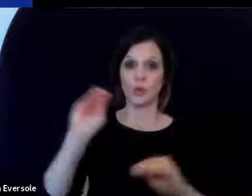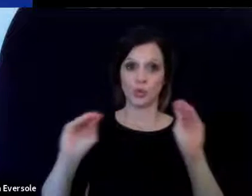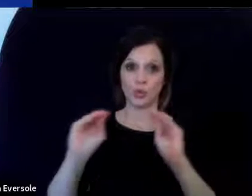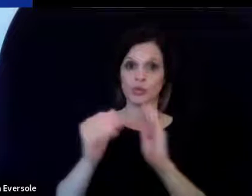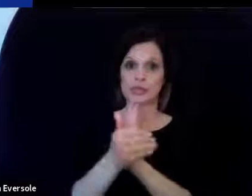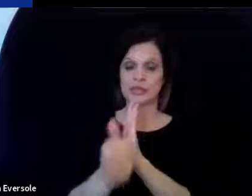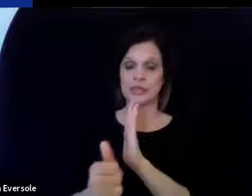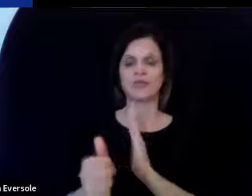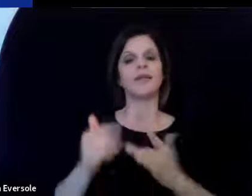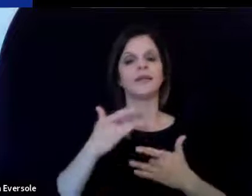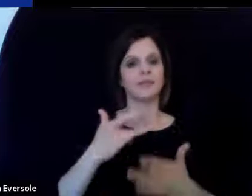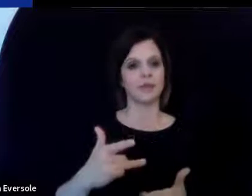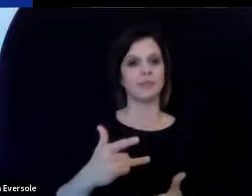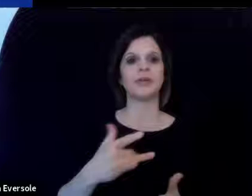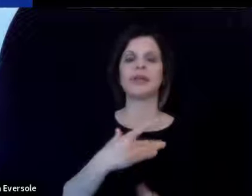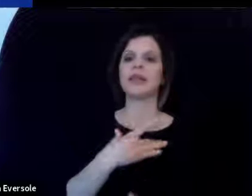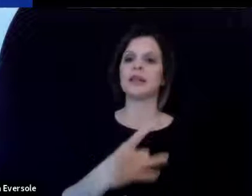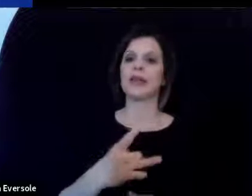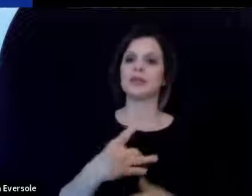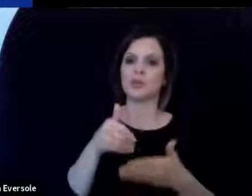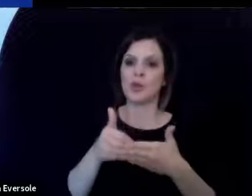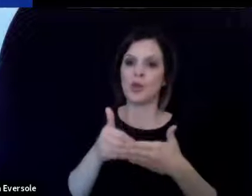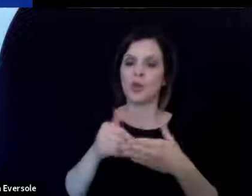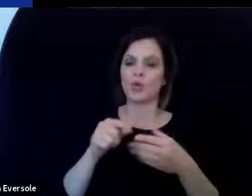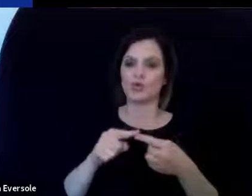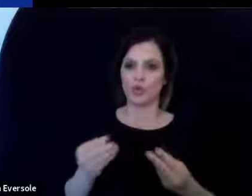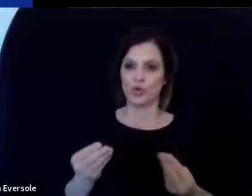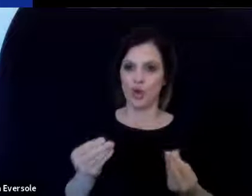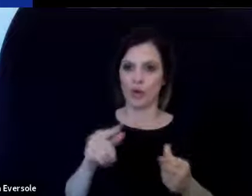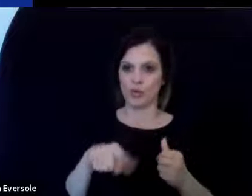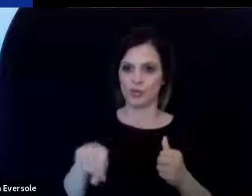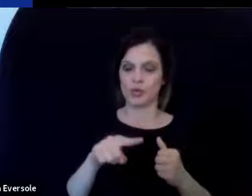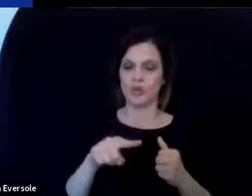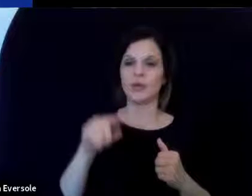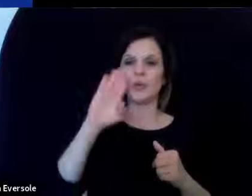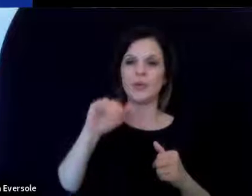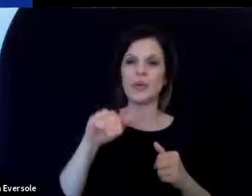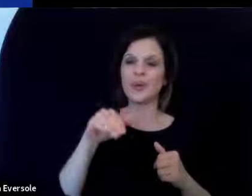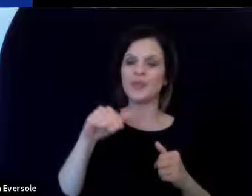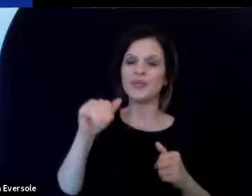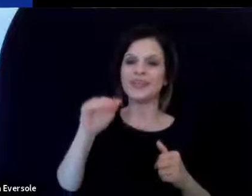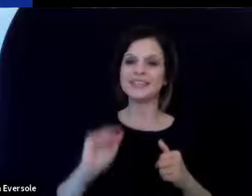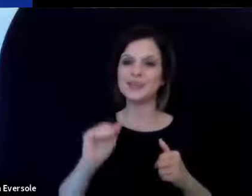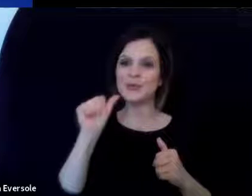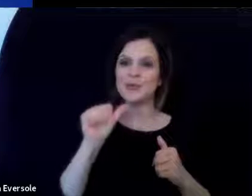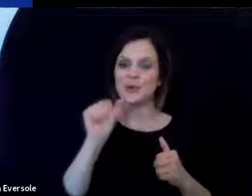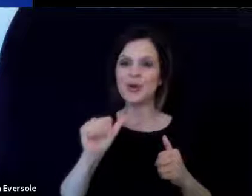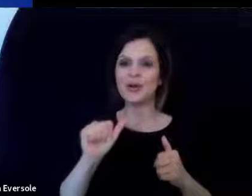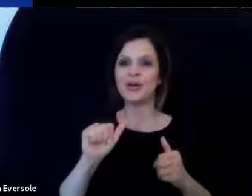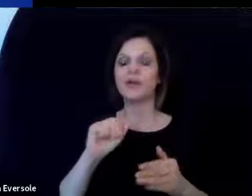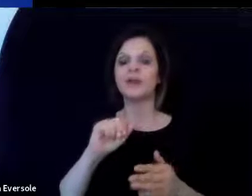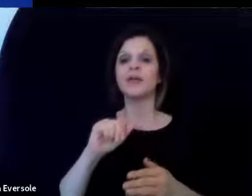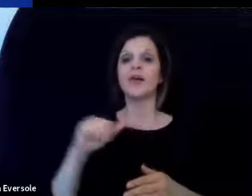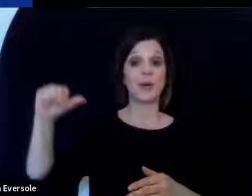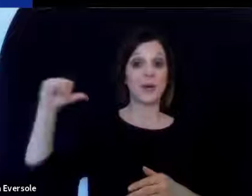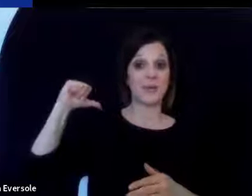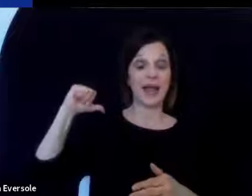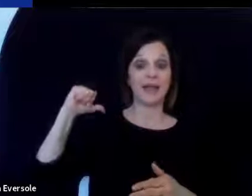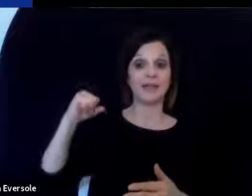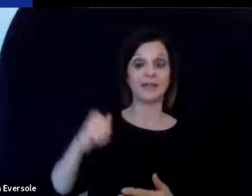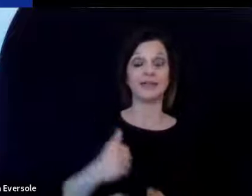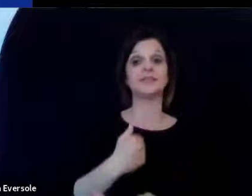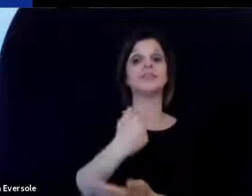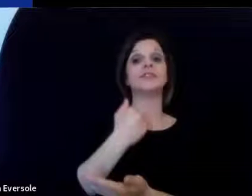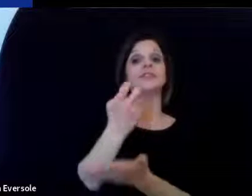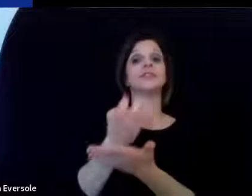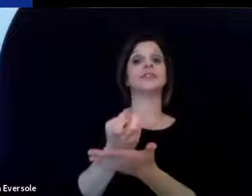Again, that slide that we had up earlier with the young lady that was lying on her back and had her feet like up